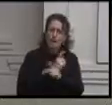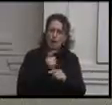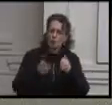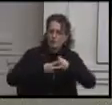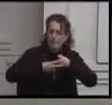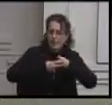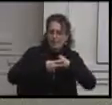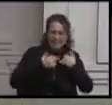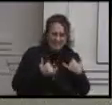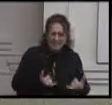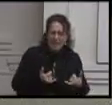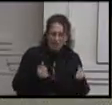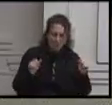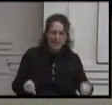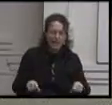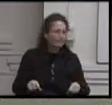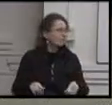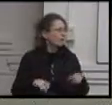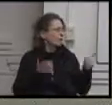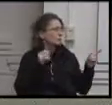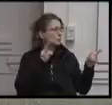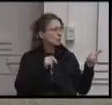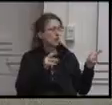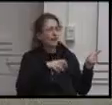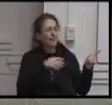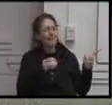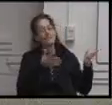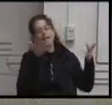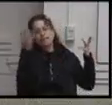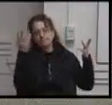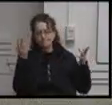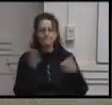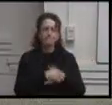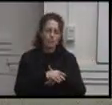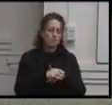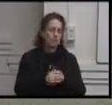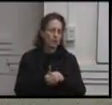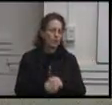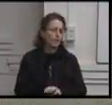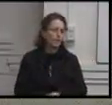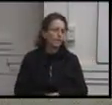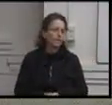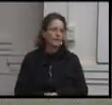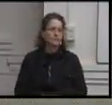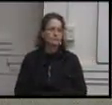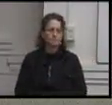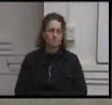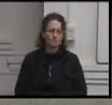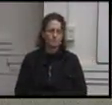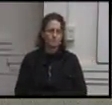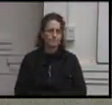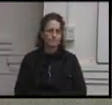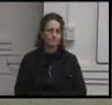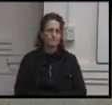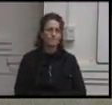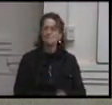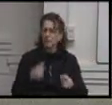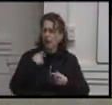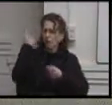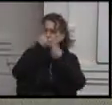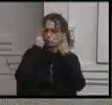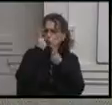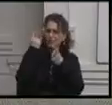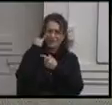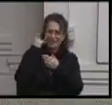I'm wondering, well, John left, I can't ask him, about how difficult is it to factor all of